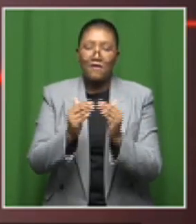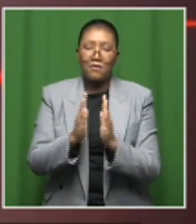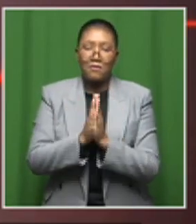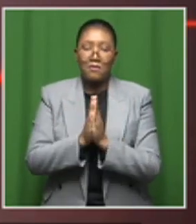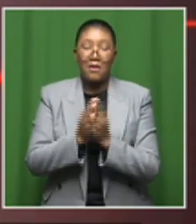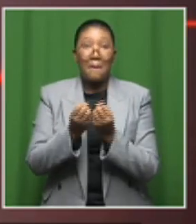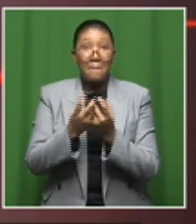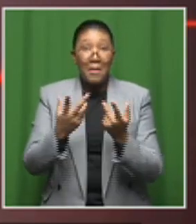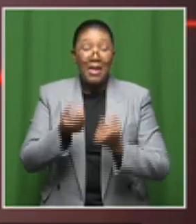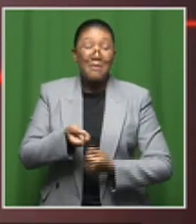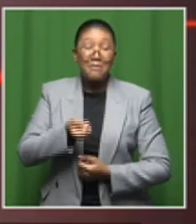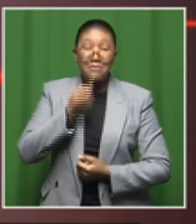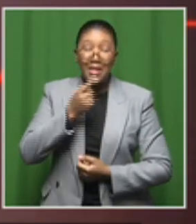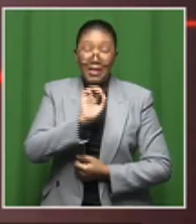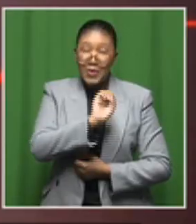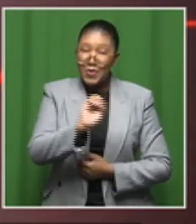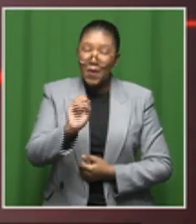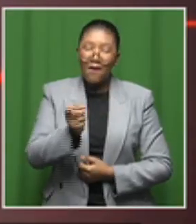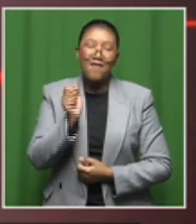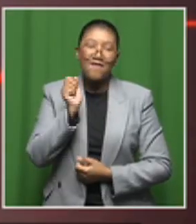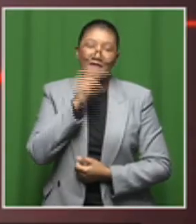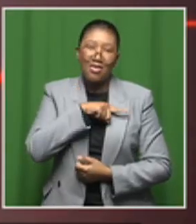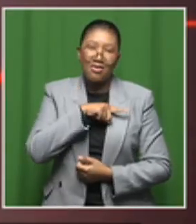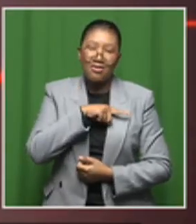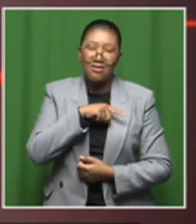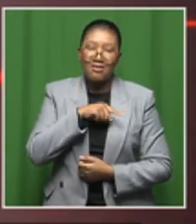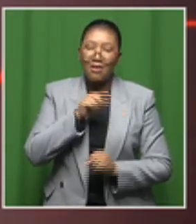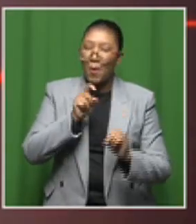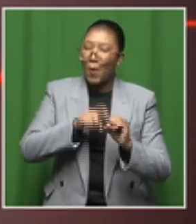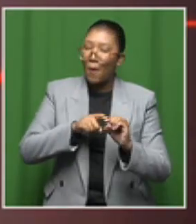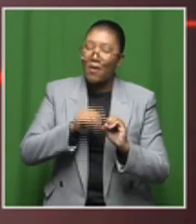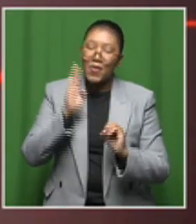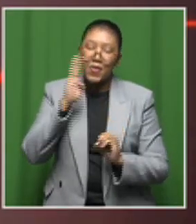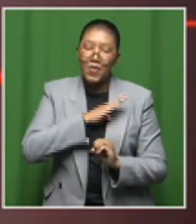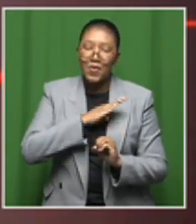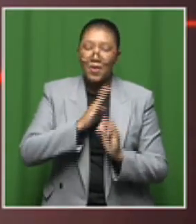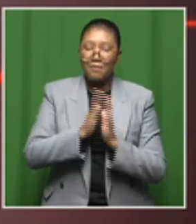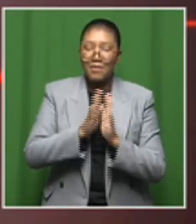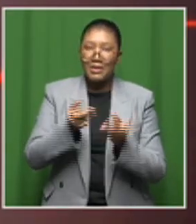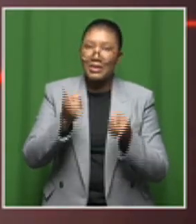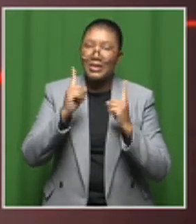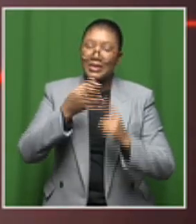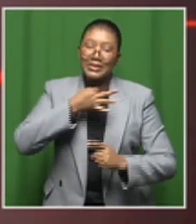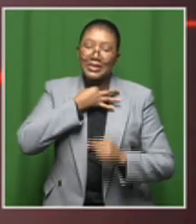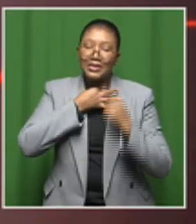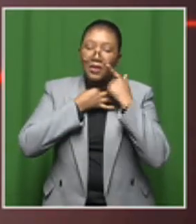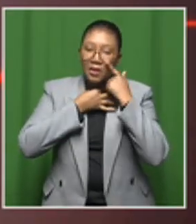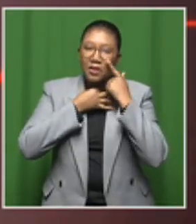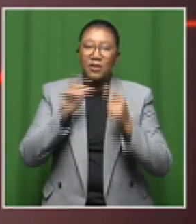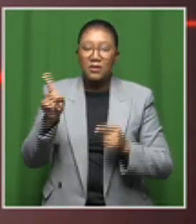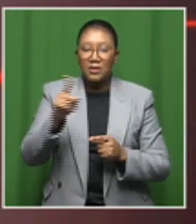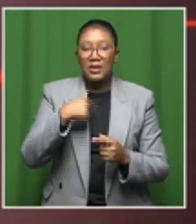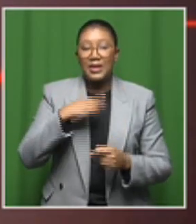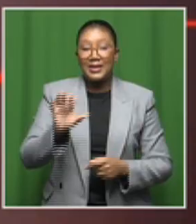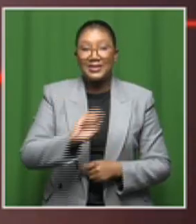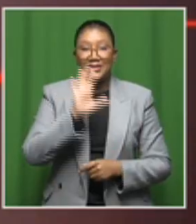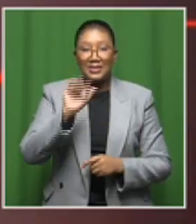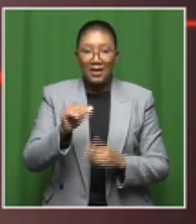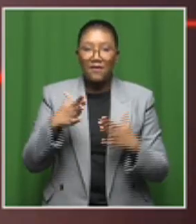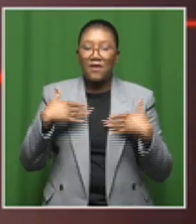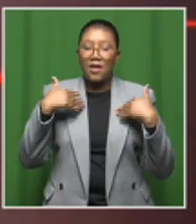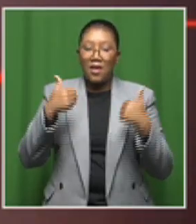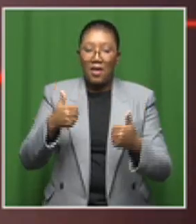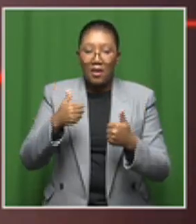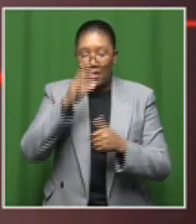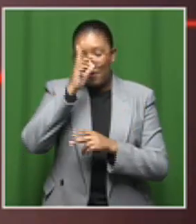fake medications that are dangerous for you that are in the market. And this is what we're seeing, that the South African health professionals